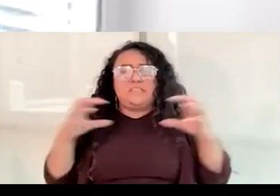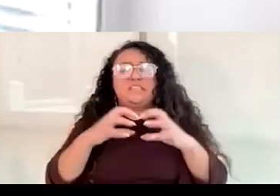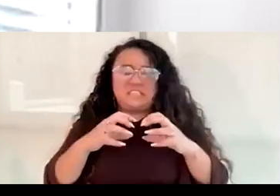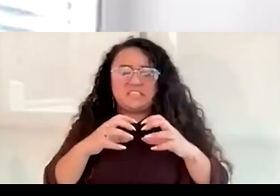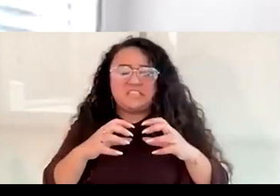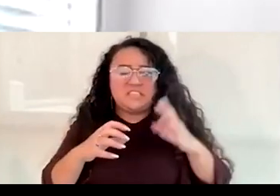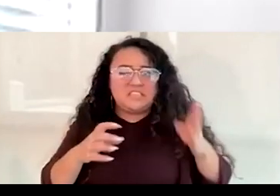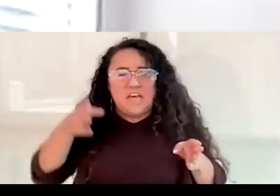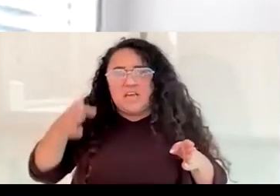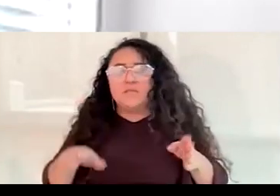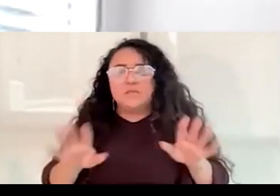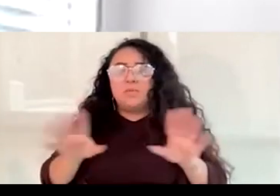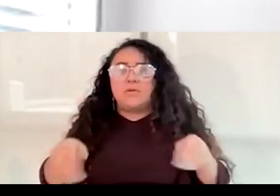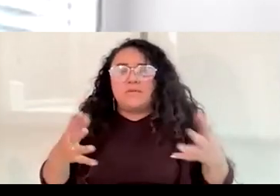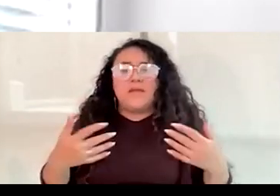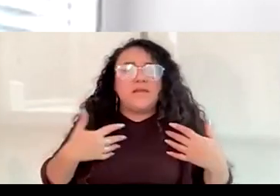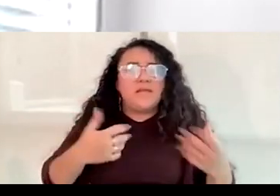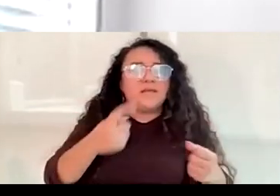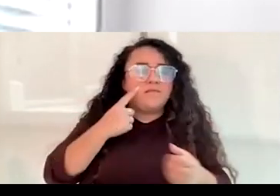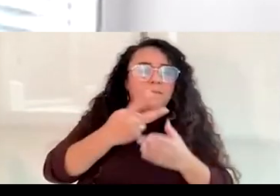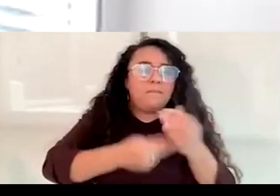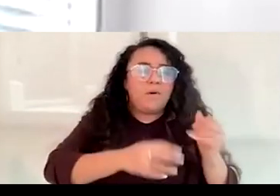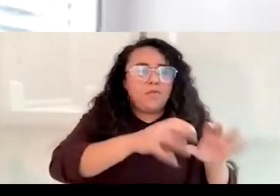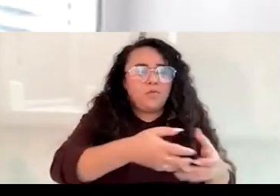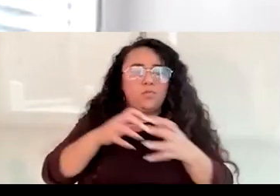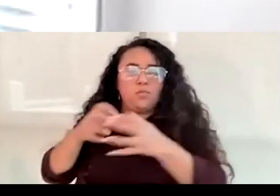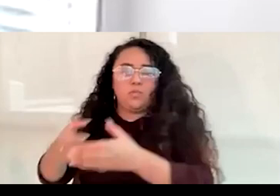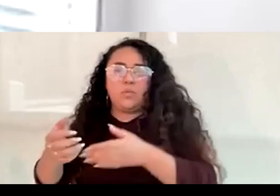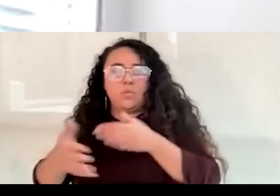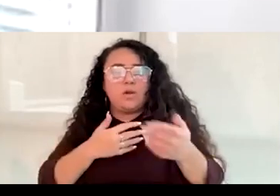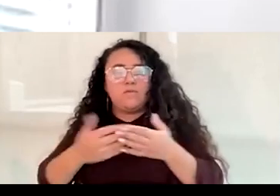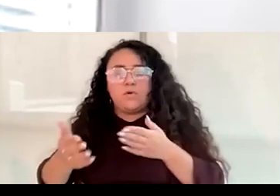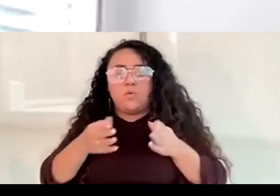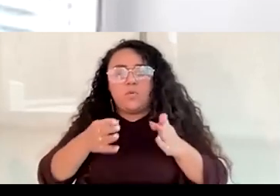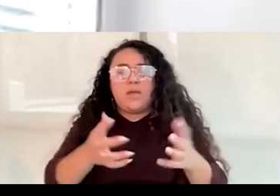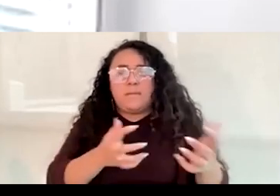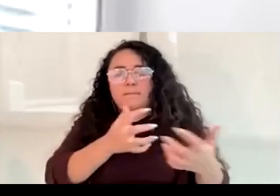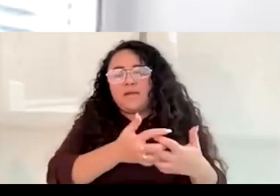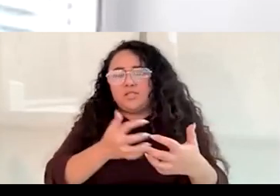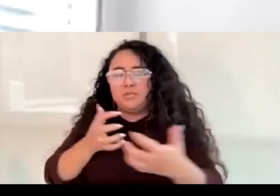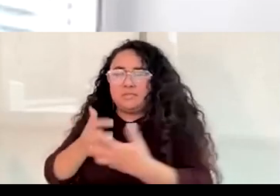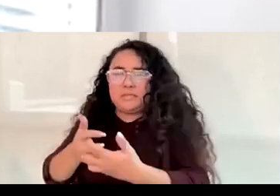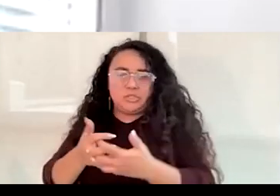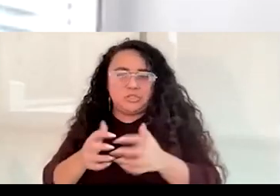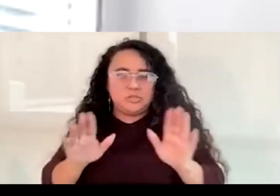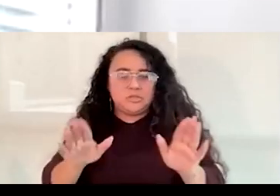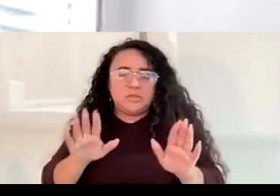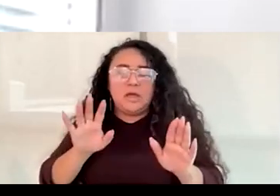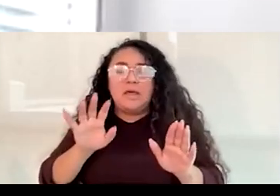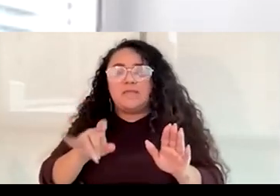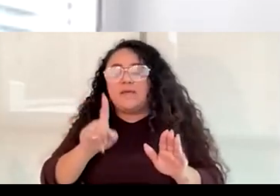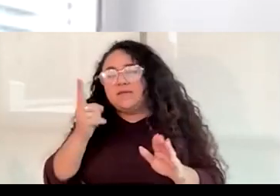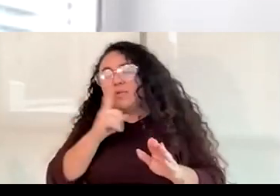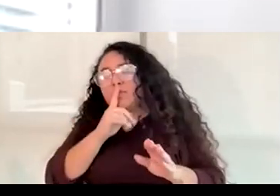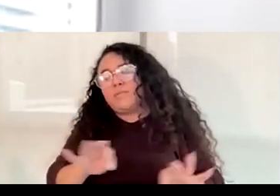to both parties in whatever fashion that's needed for them. Mm-hmm. Is something that's very, very important